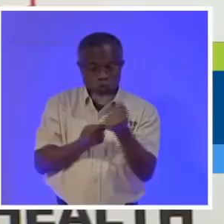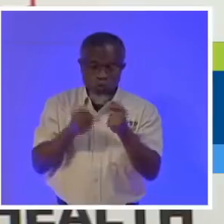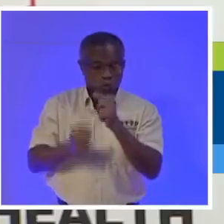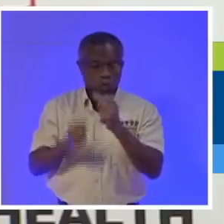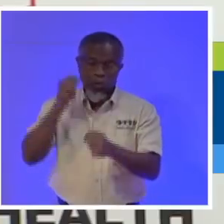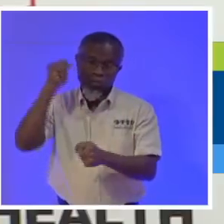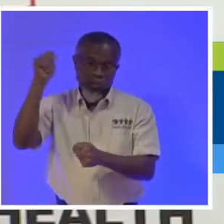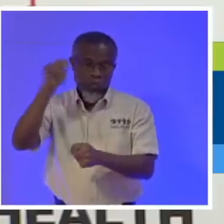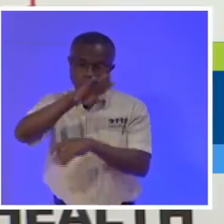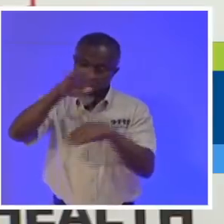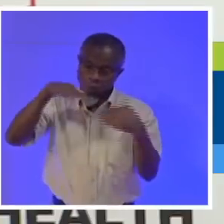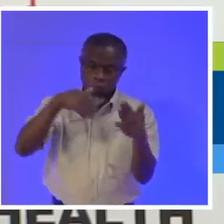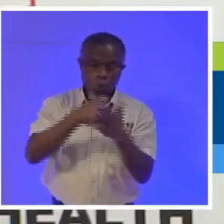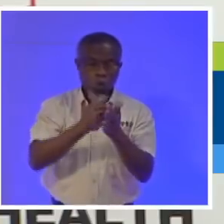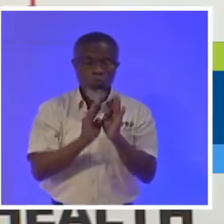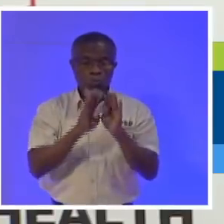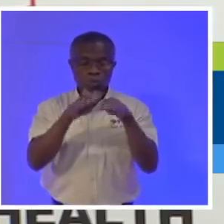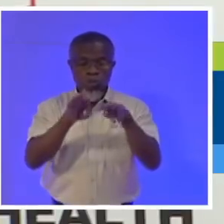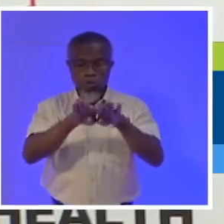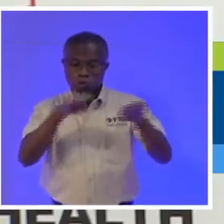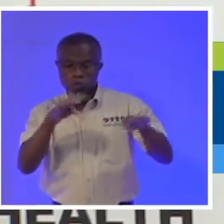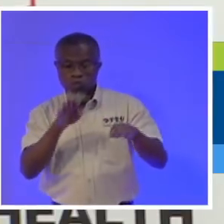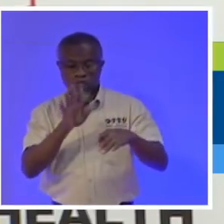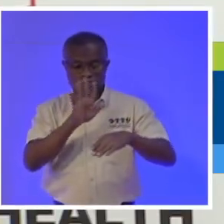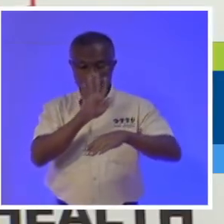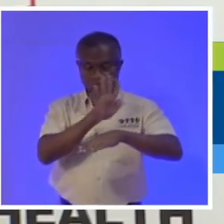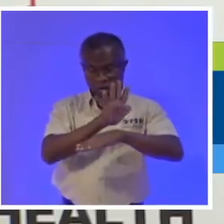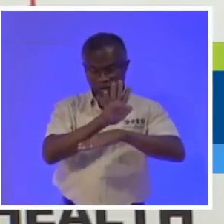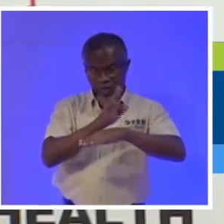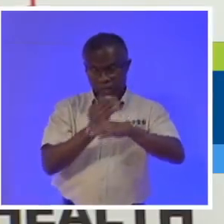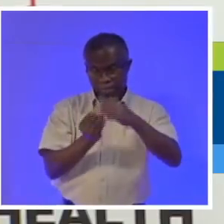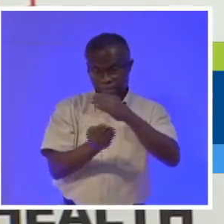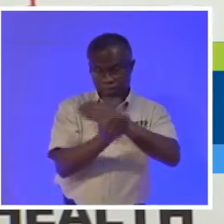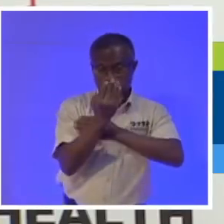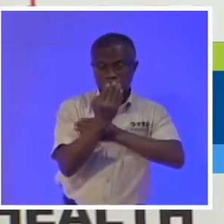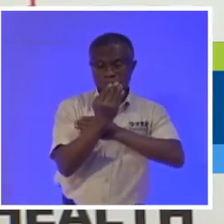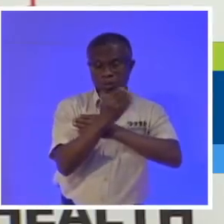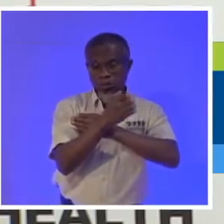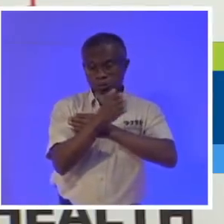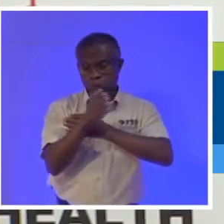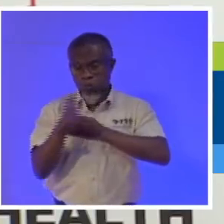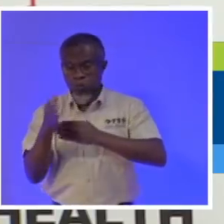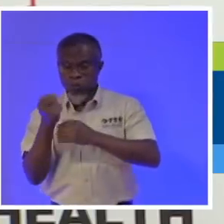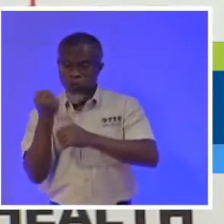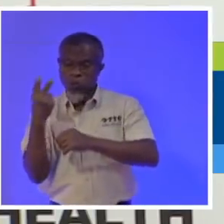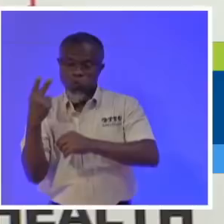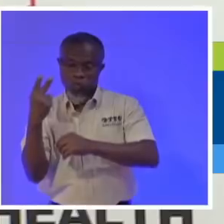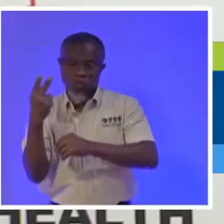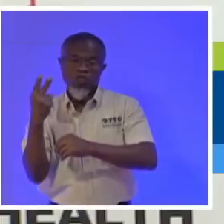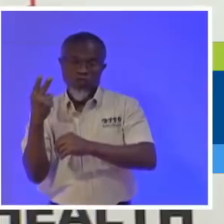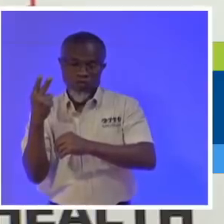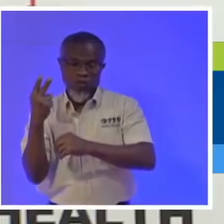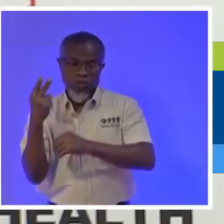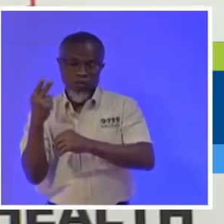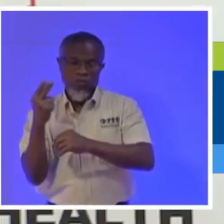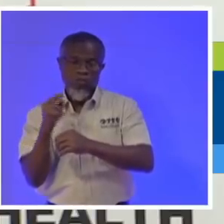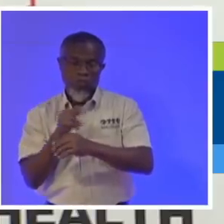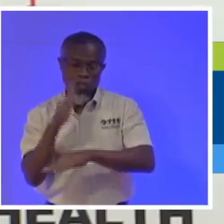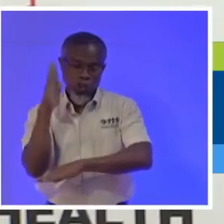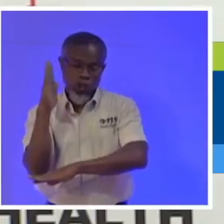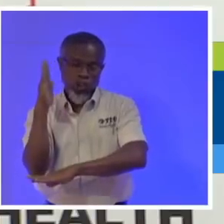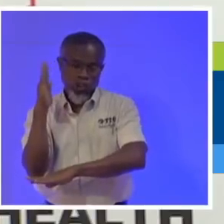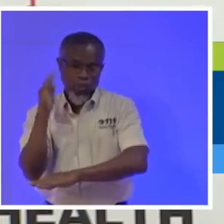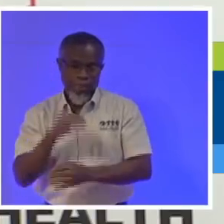are open from 5 a.m. to 12 noon. Take advantage of it. What we are trying to do is to prevent